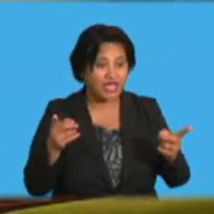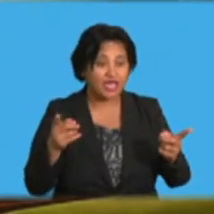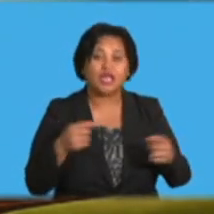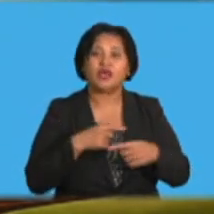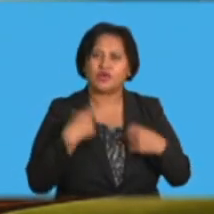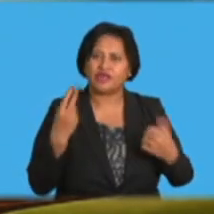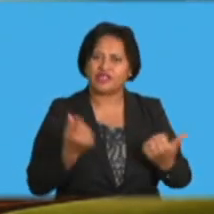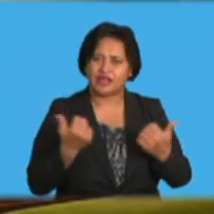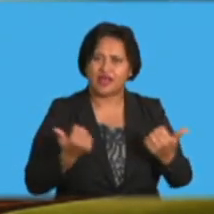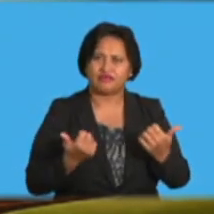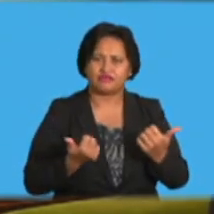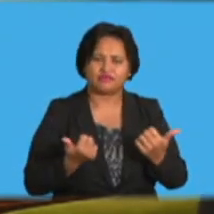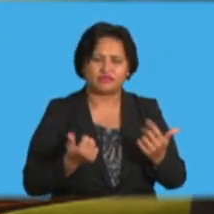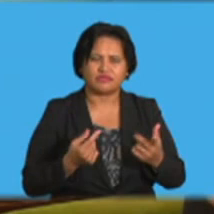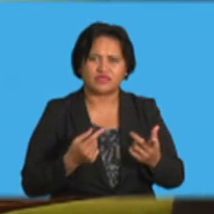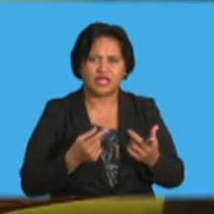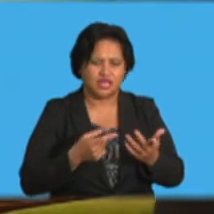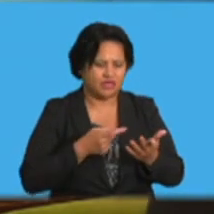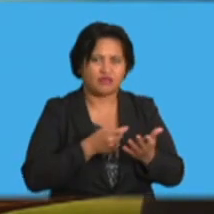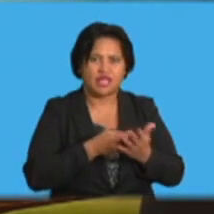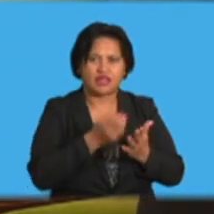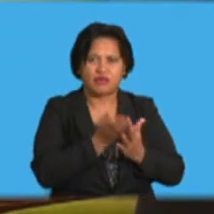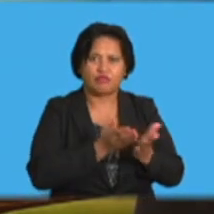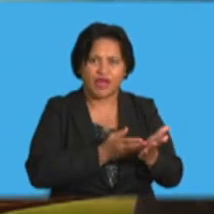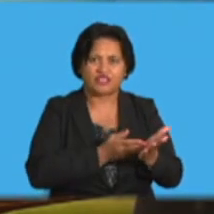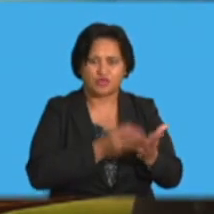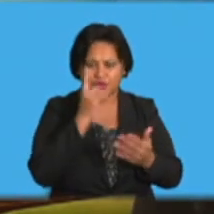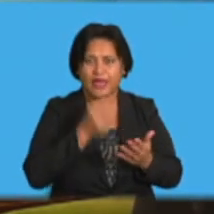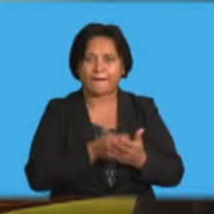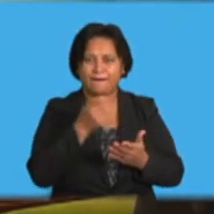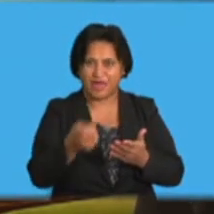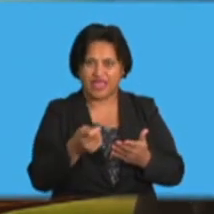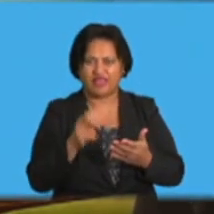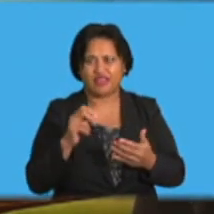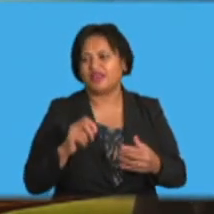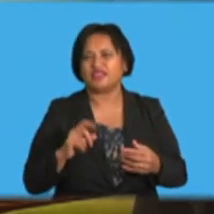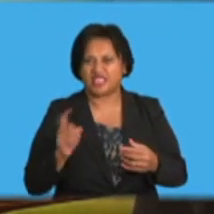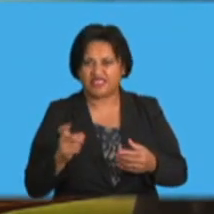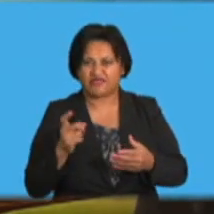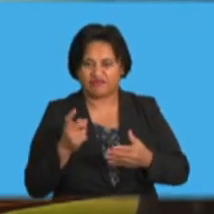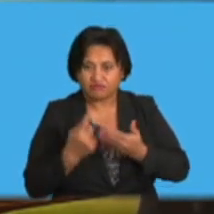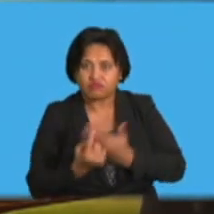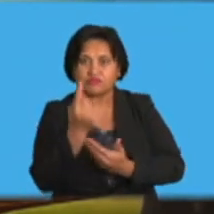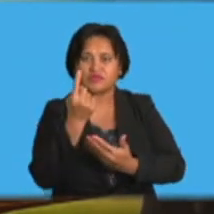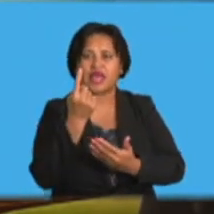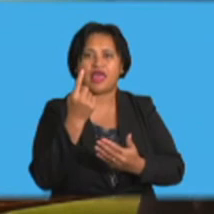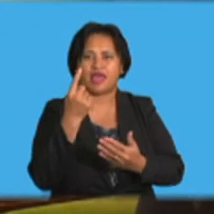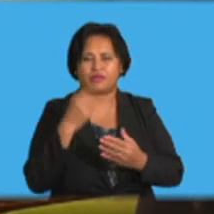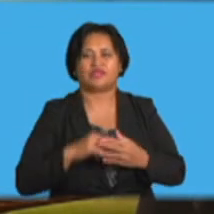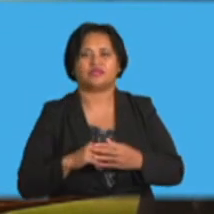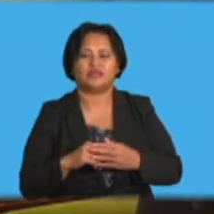said, within the budget to be able to pay for these unexpected expenses. And again, we'd like to thank everybody that's been